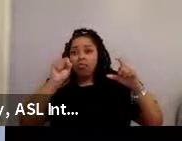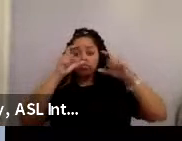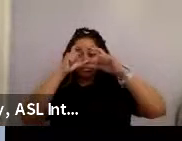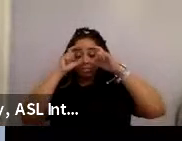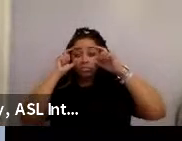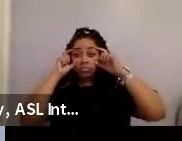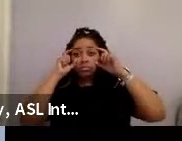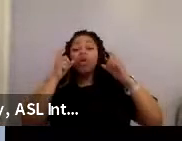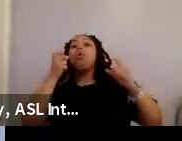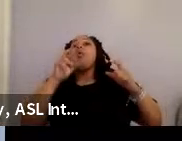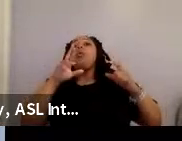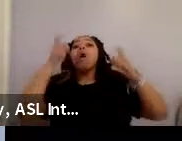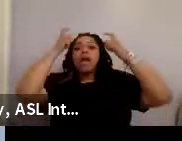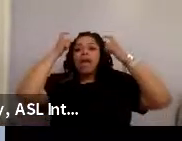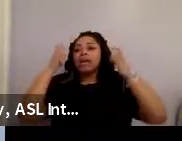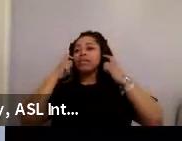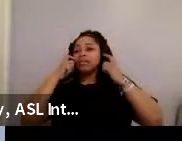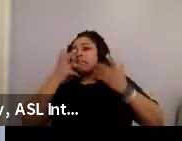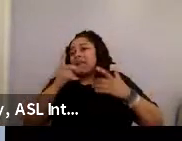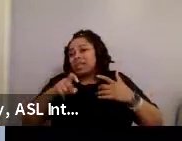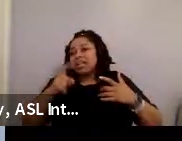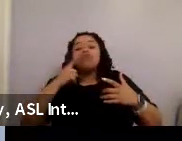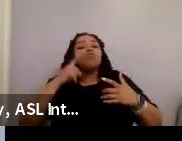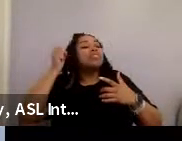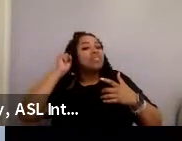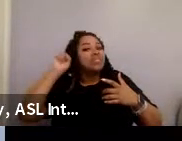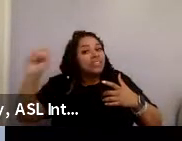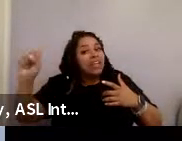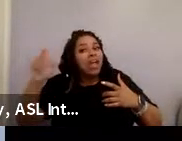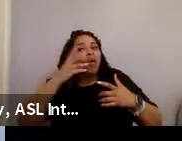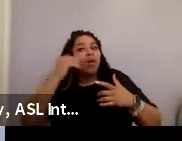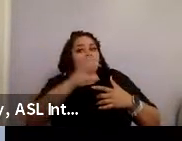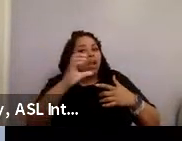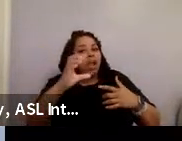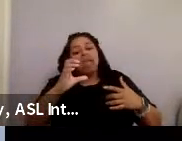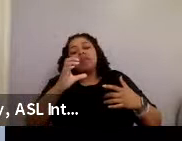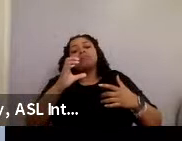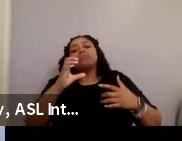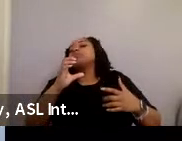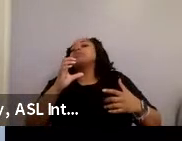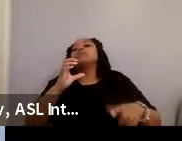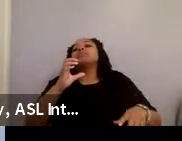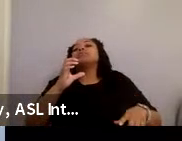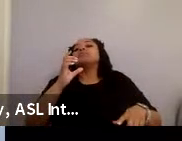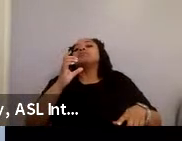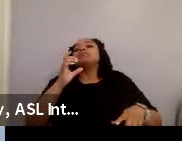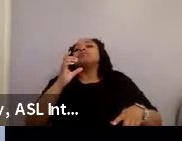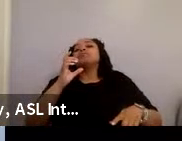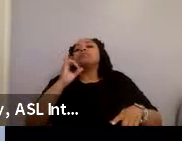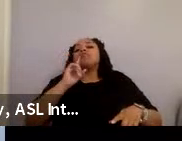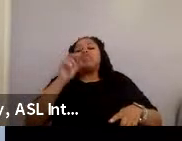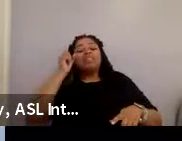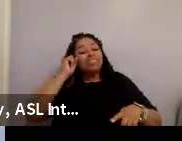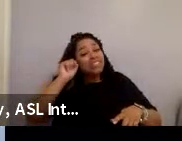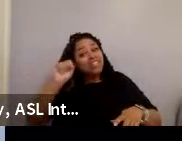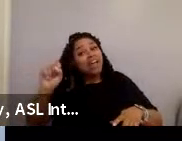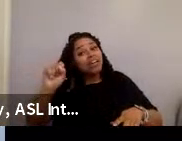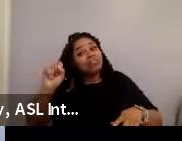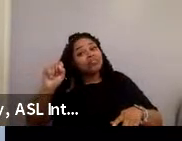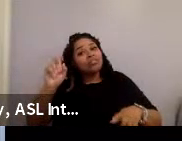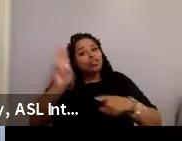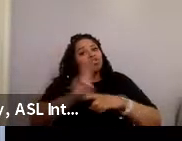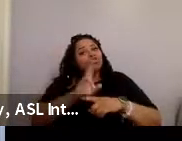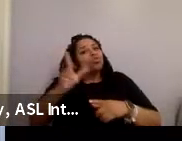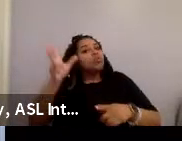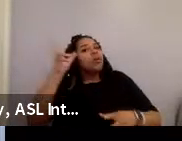In addition, headsets are probably needed for sounds and captions of these of the sounds that a user